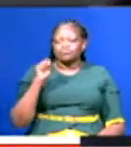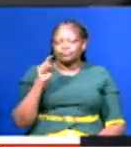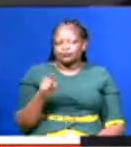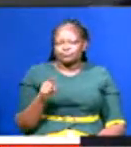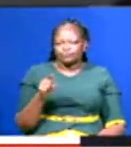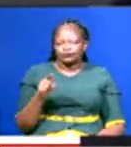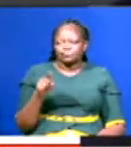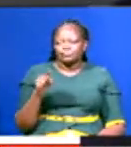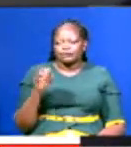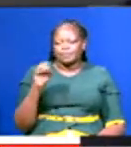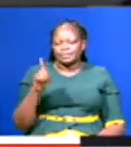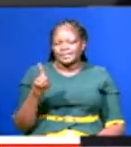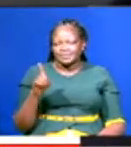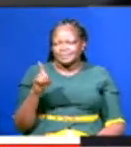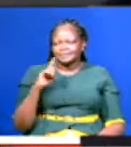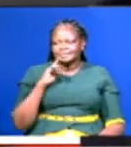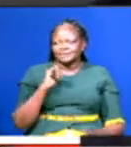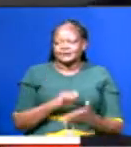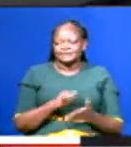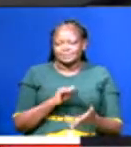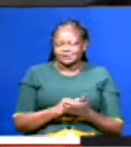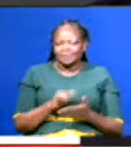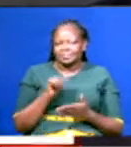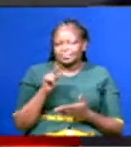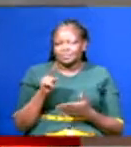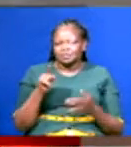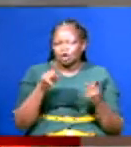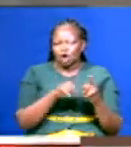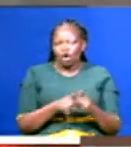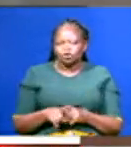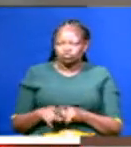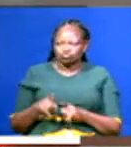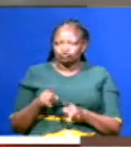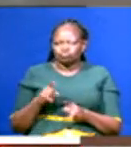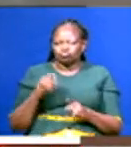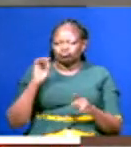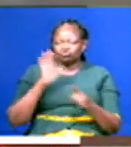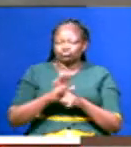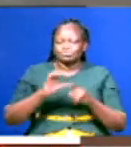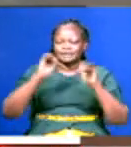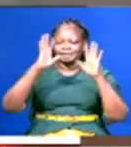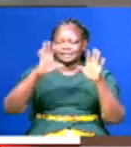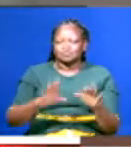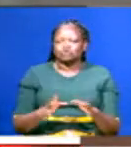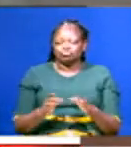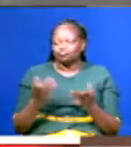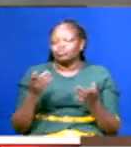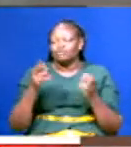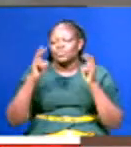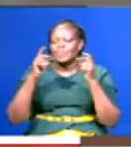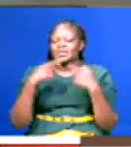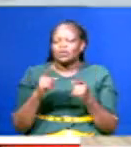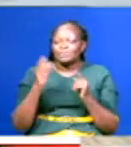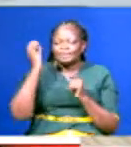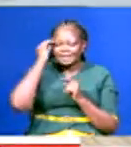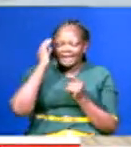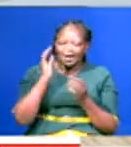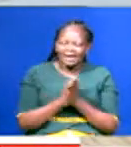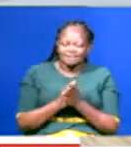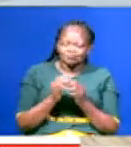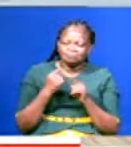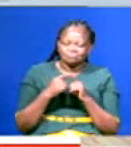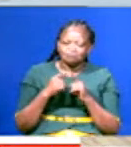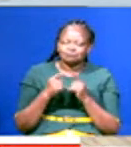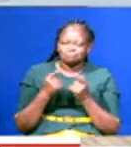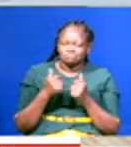Director Catherine Muraga says the course will also expose tutors to advanced topics and allow them to learn and experiment with